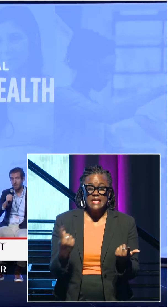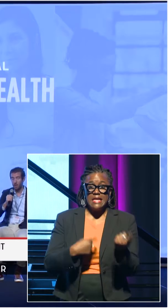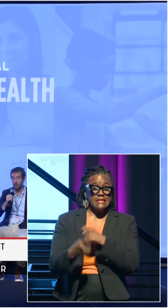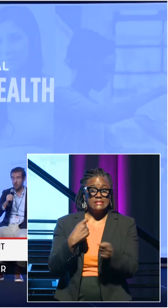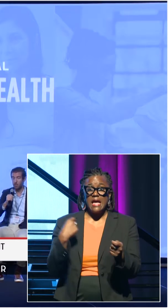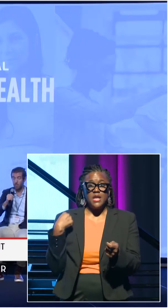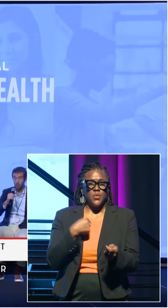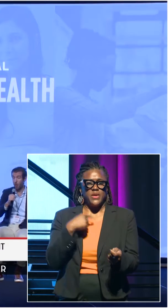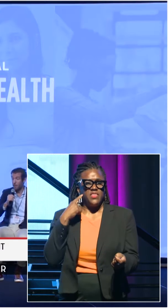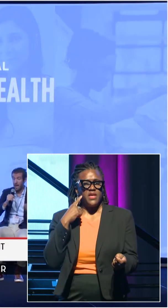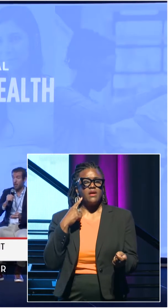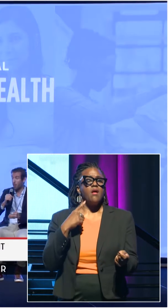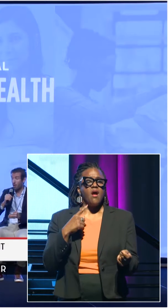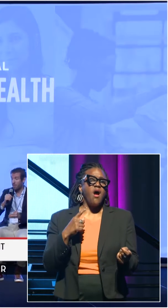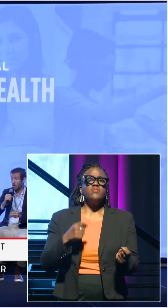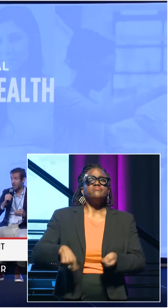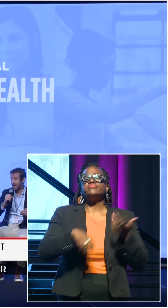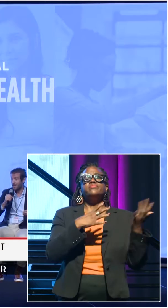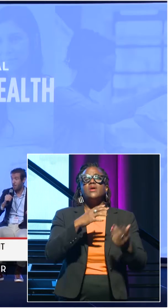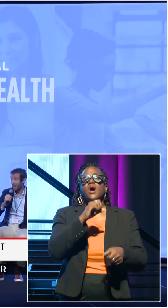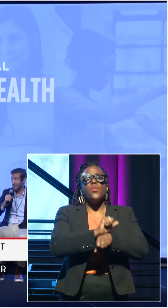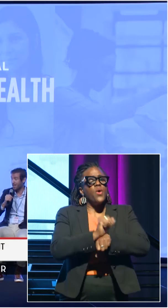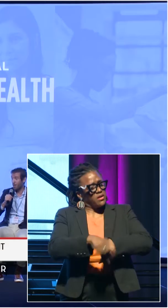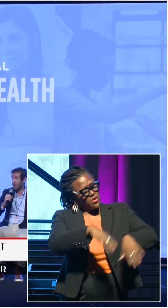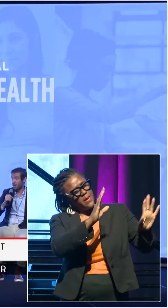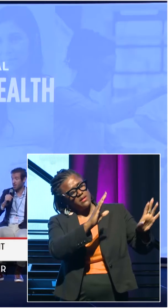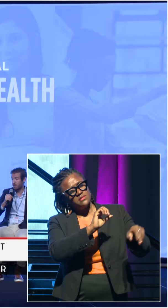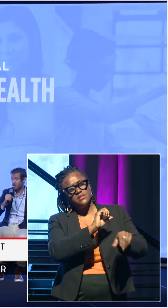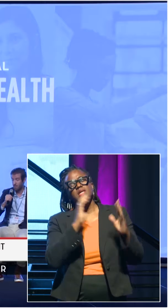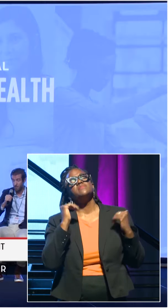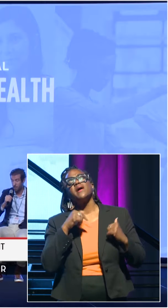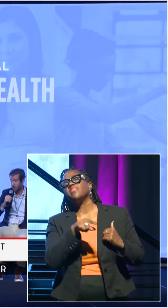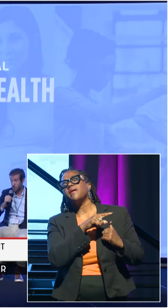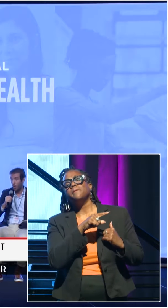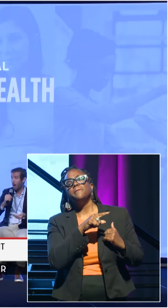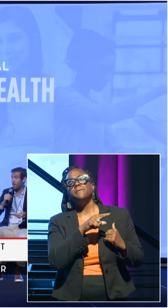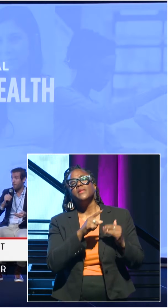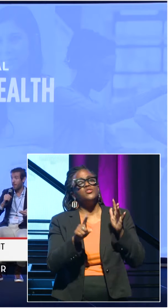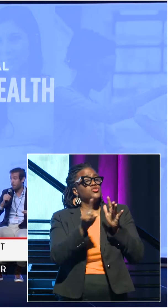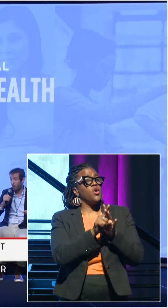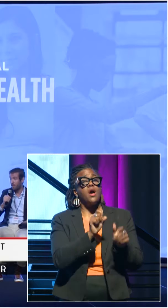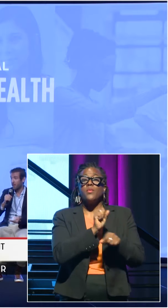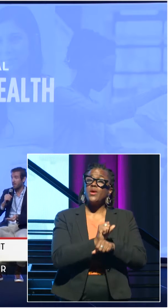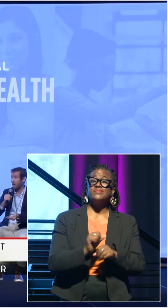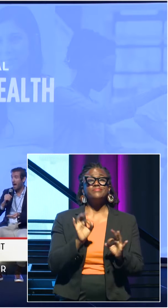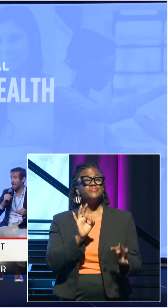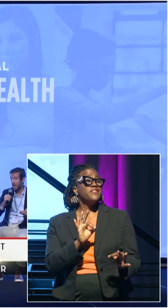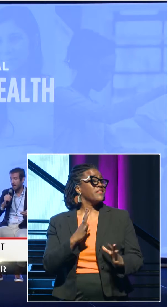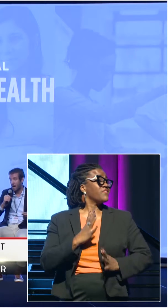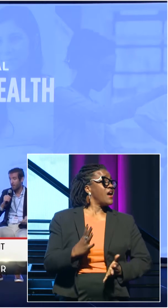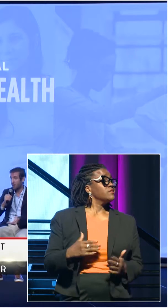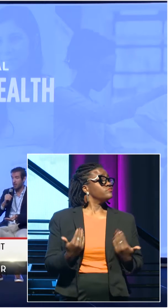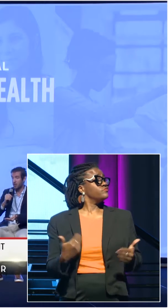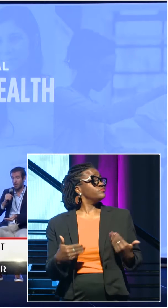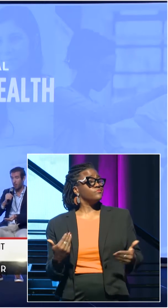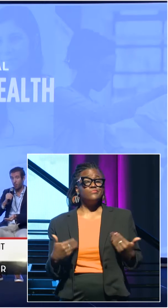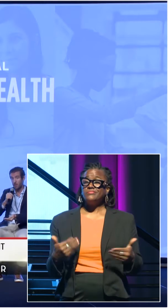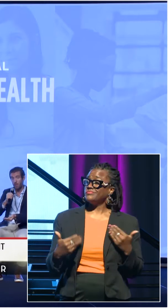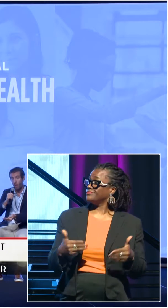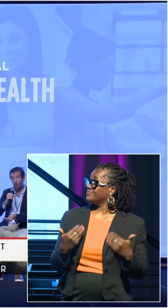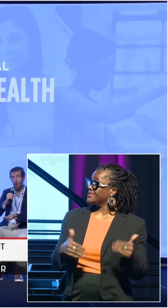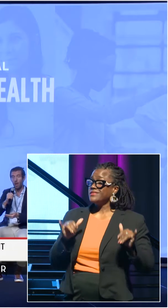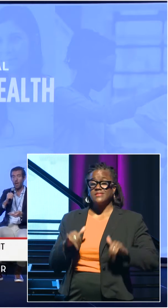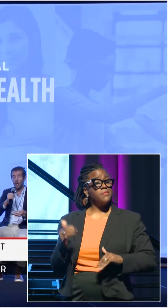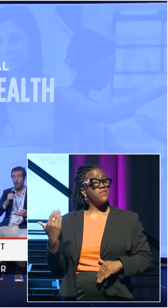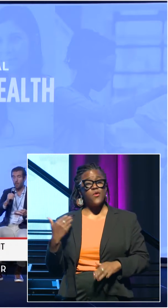of, just throwing them back into the workforce and expecting someone to just show up and be perfectly fine and everything just like it